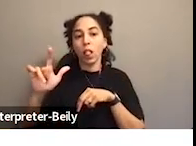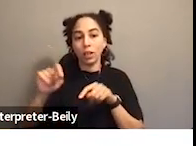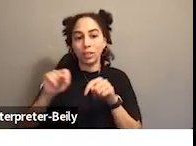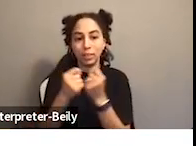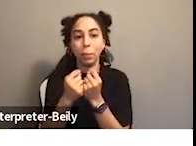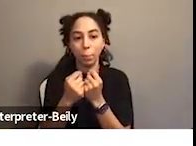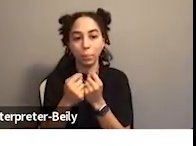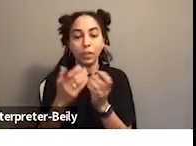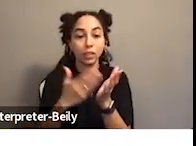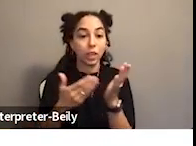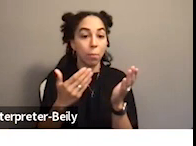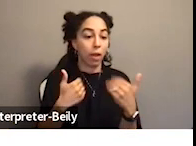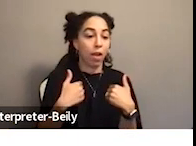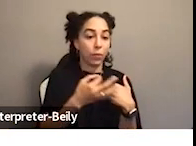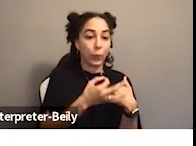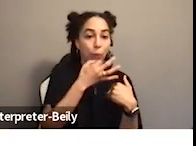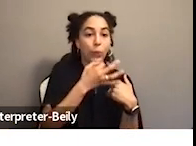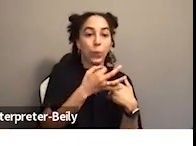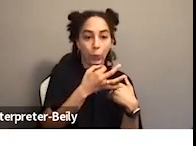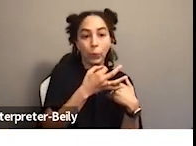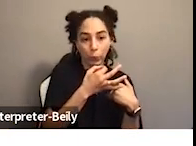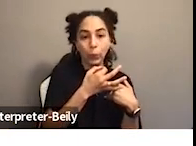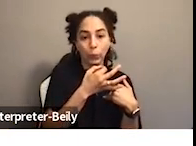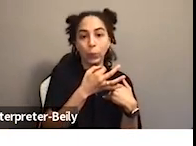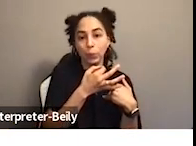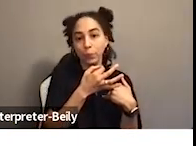subject matter experts that are the